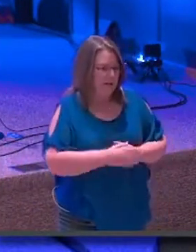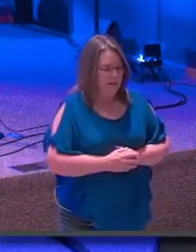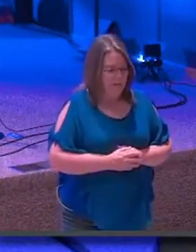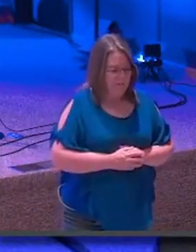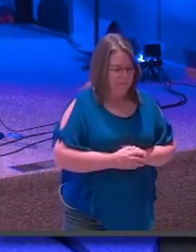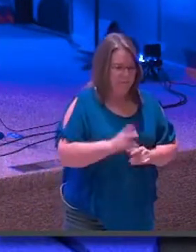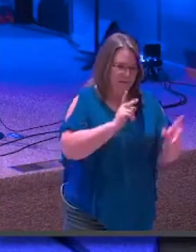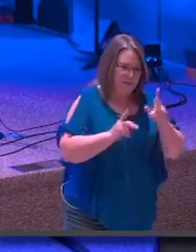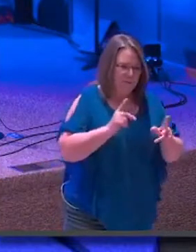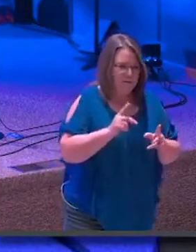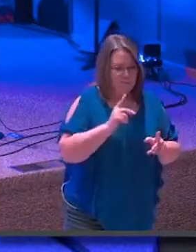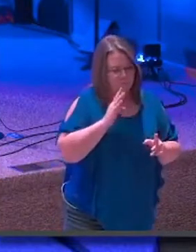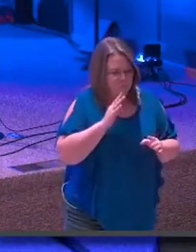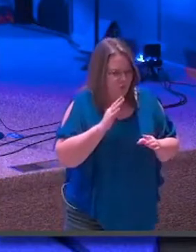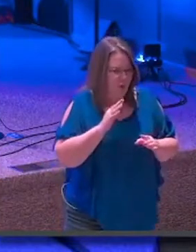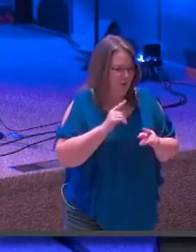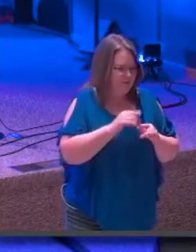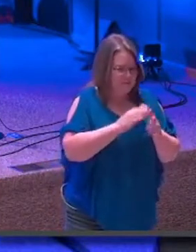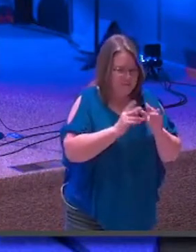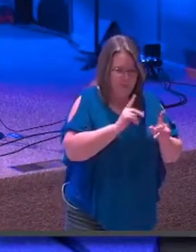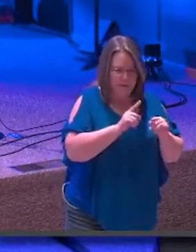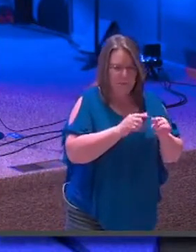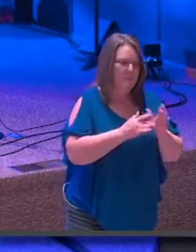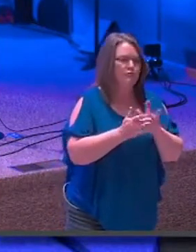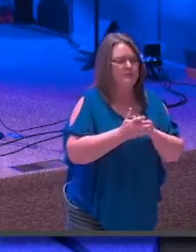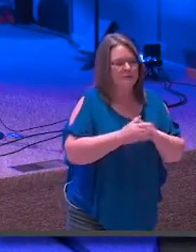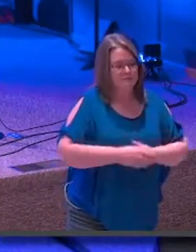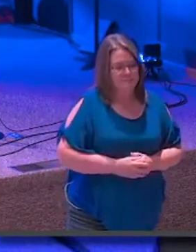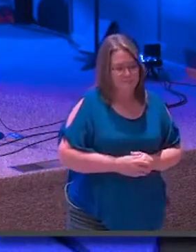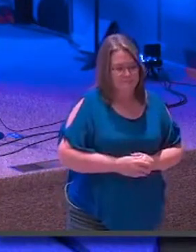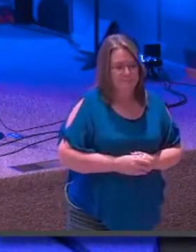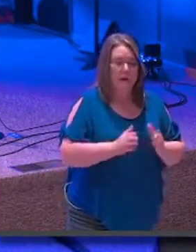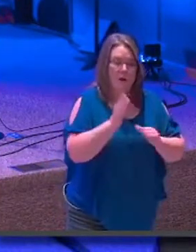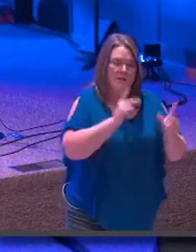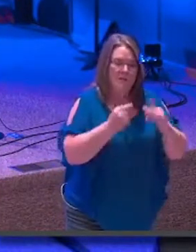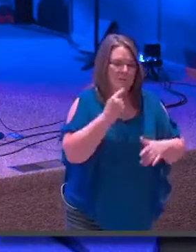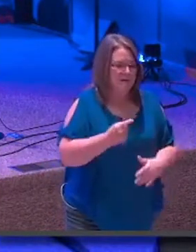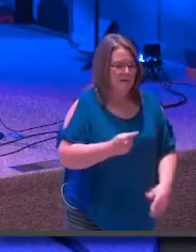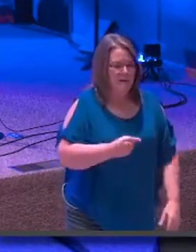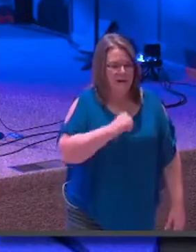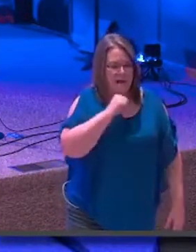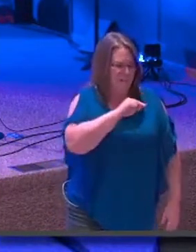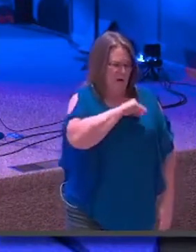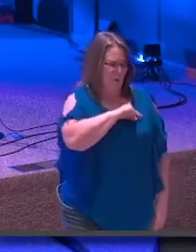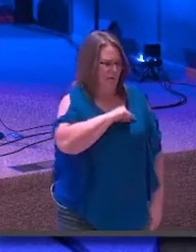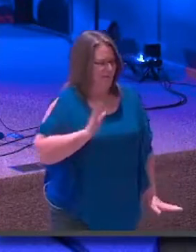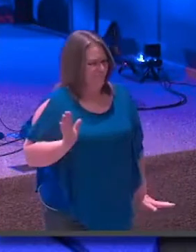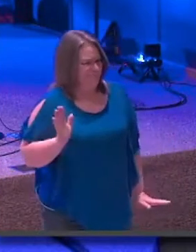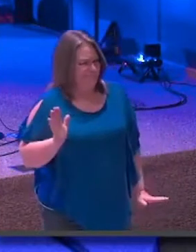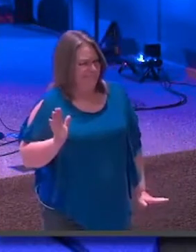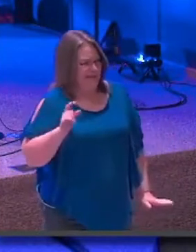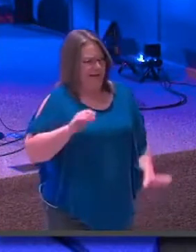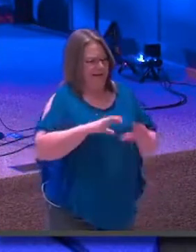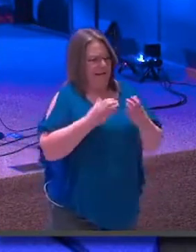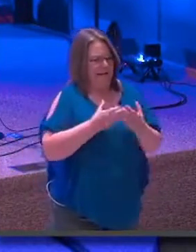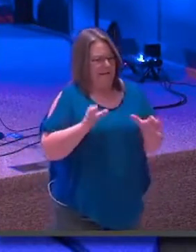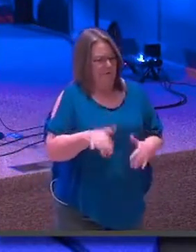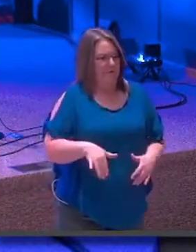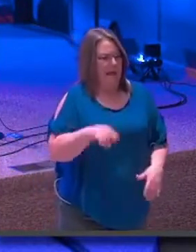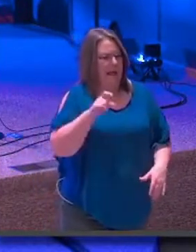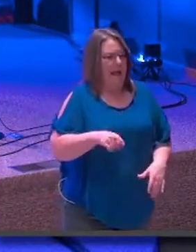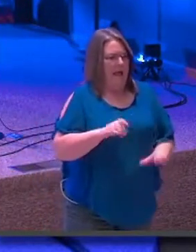to talk to somebody about Jesus, a lot of people say, I'm not qualified. I need a class. I need a course. I